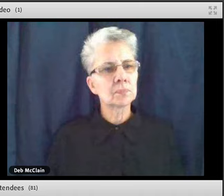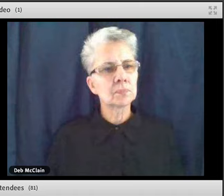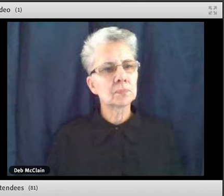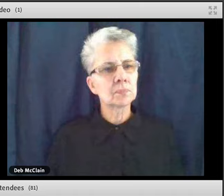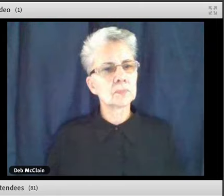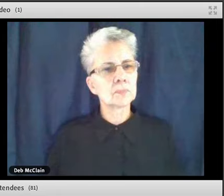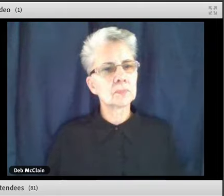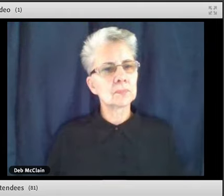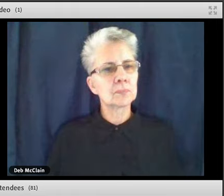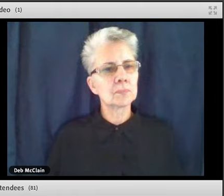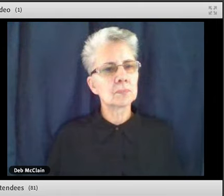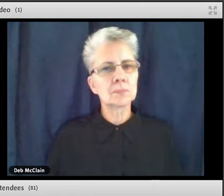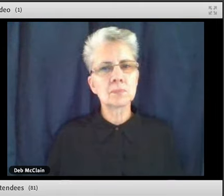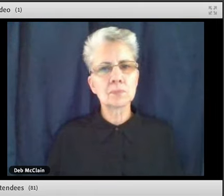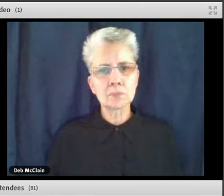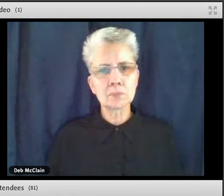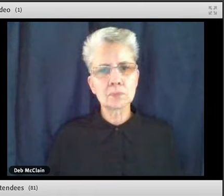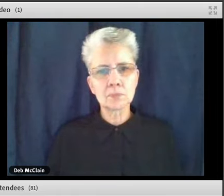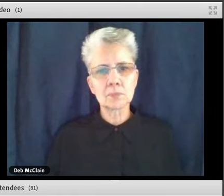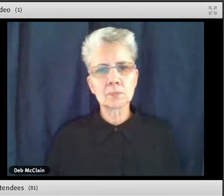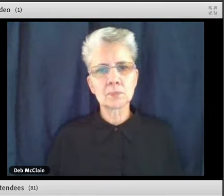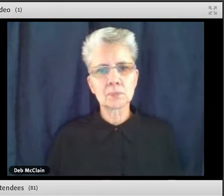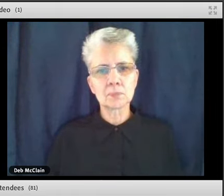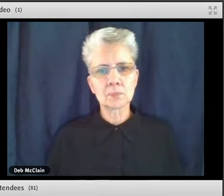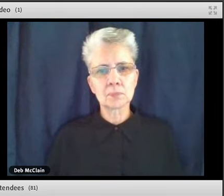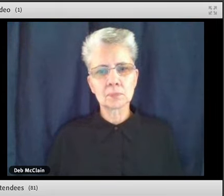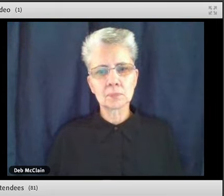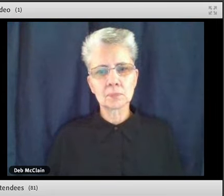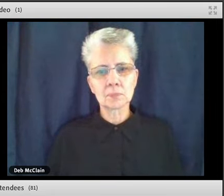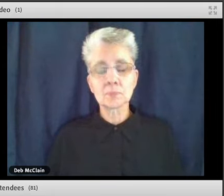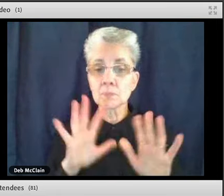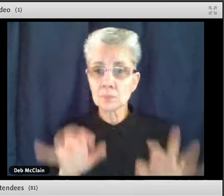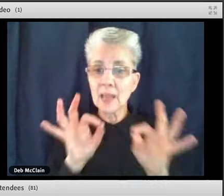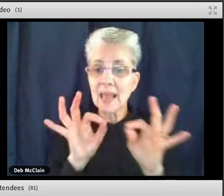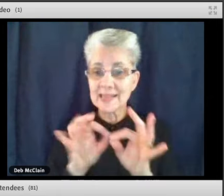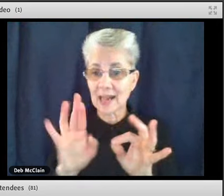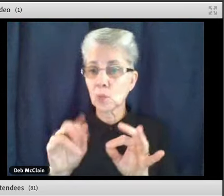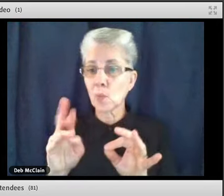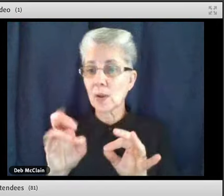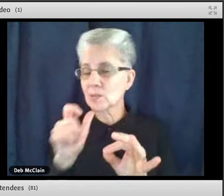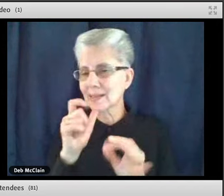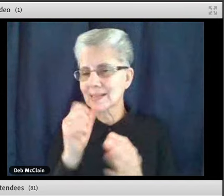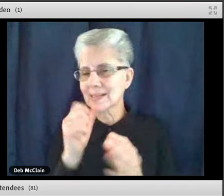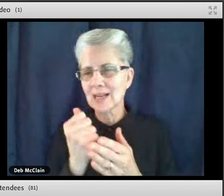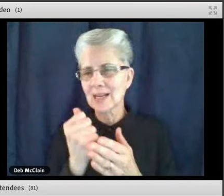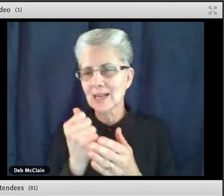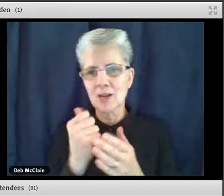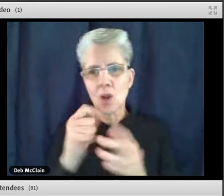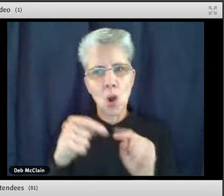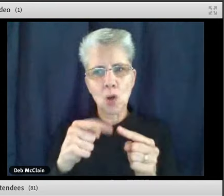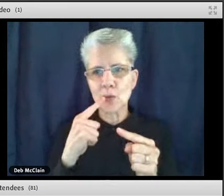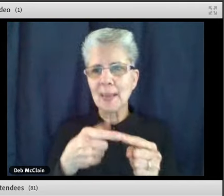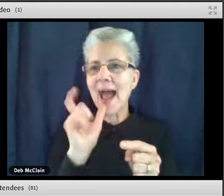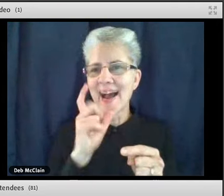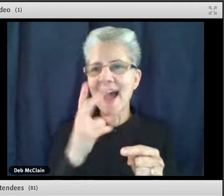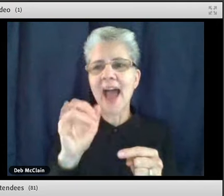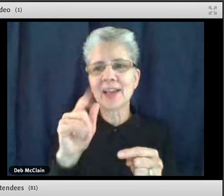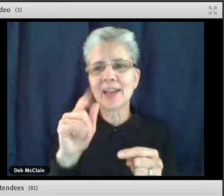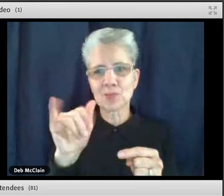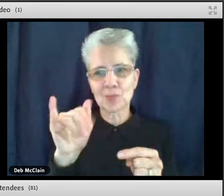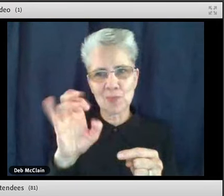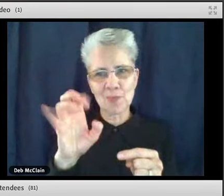takes an article and looks at that. So it's called All Sides. The next one is called Fact Check. Again, another site